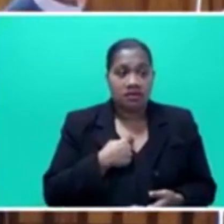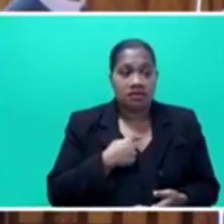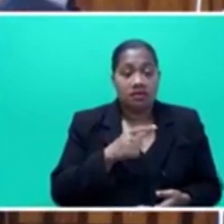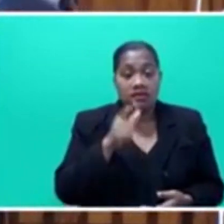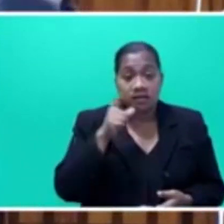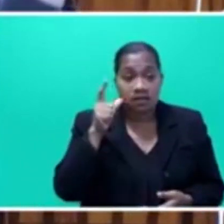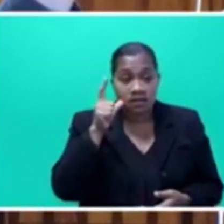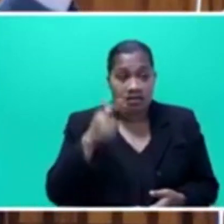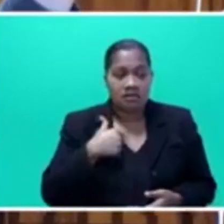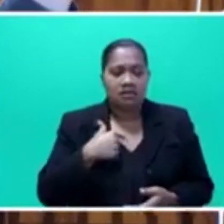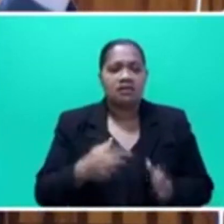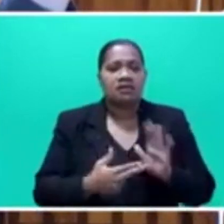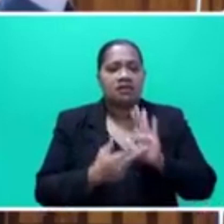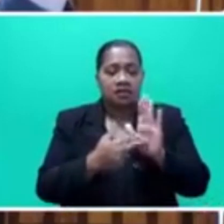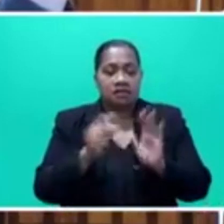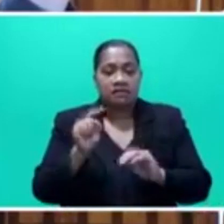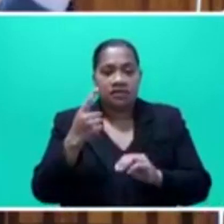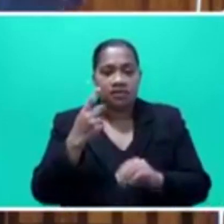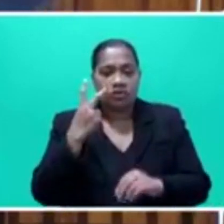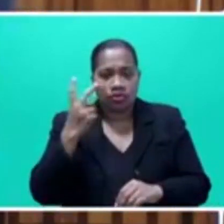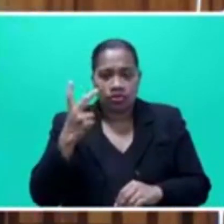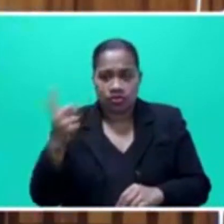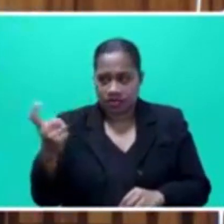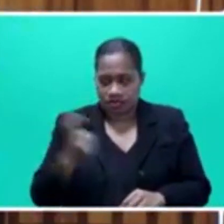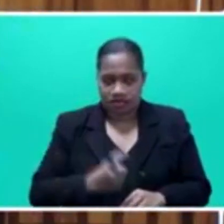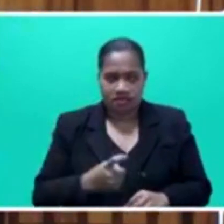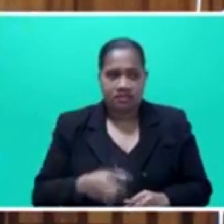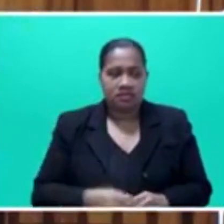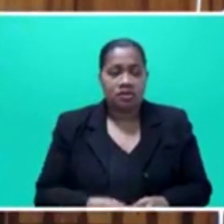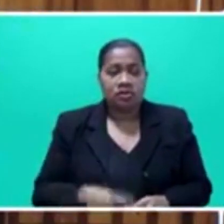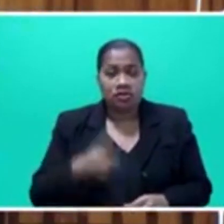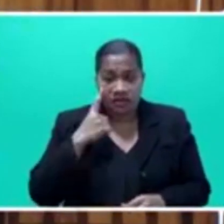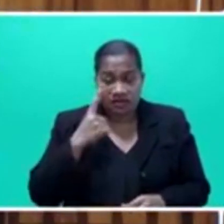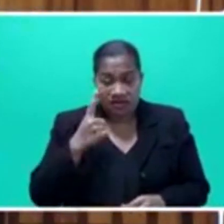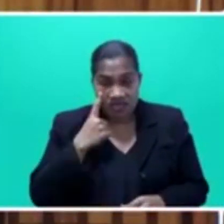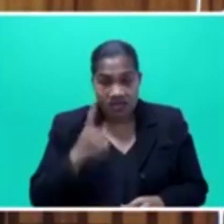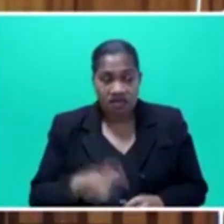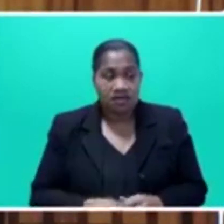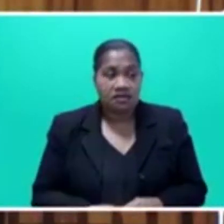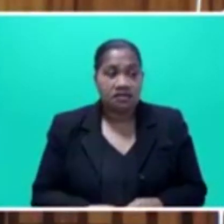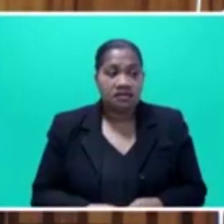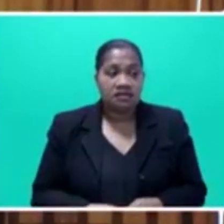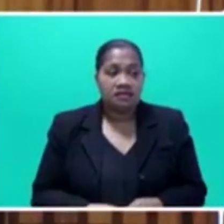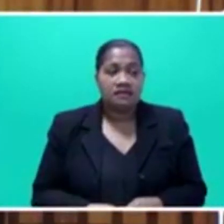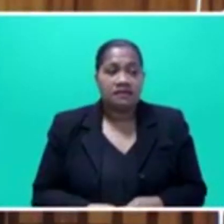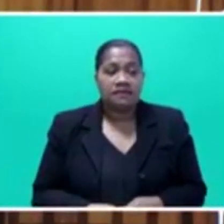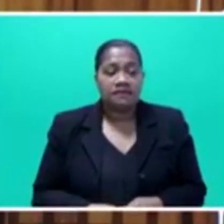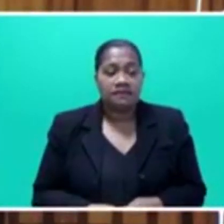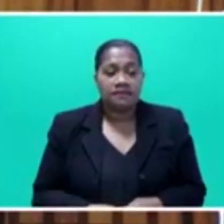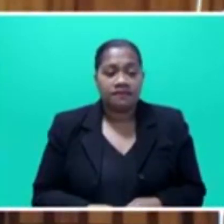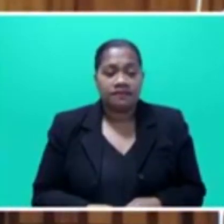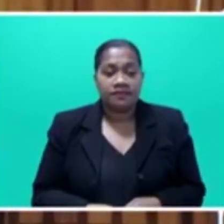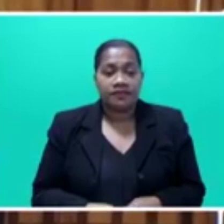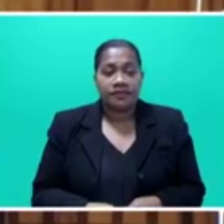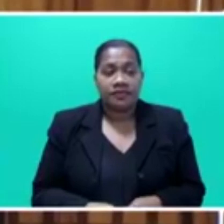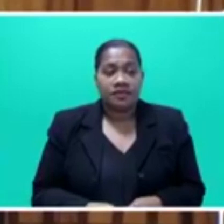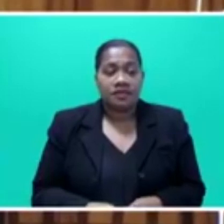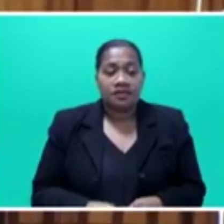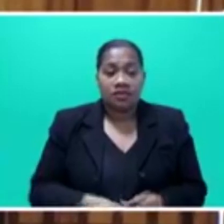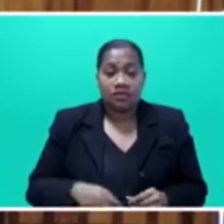Yesterday I was in Nandi when the first tourists came. You should have seen, Mr. Speaker, sir, the look of